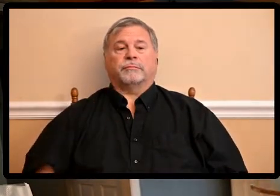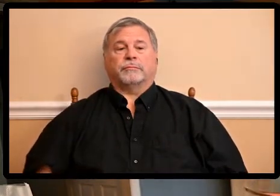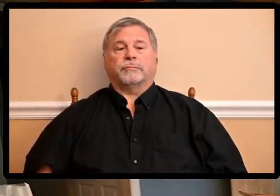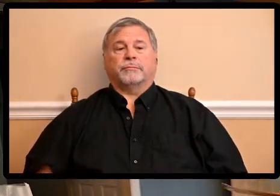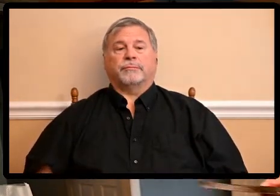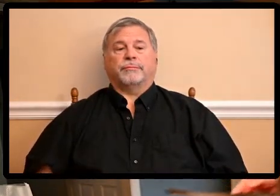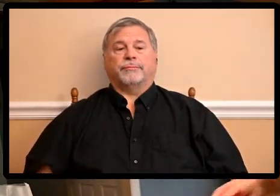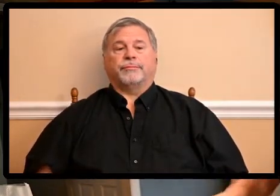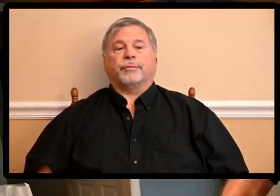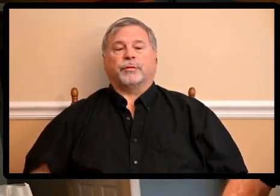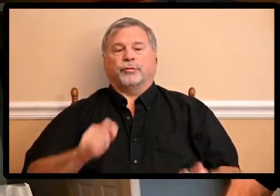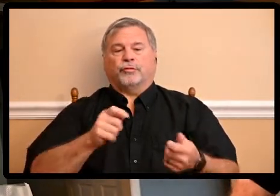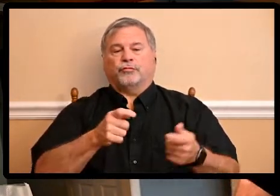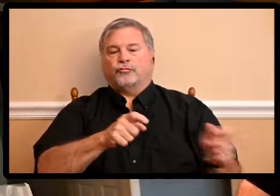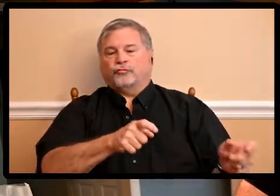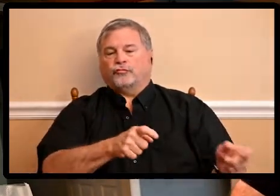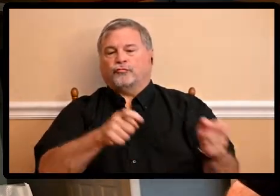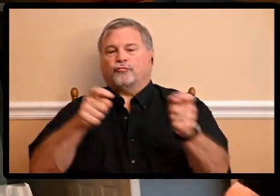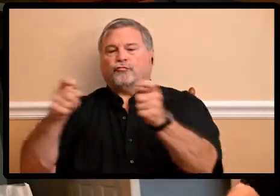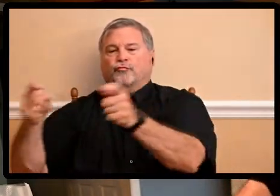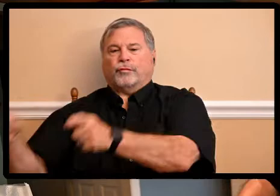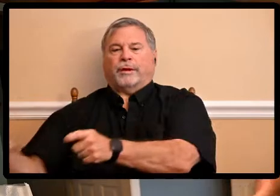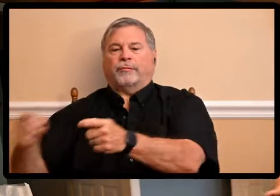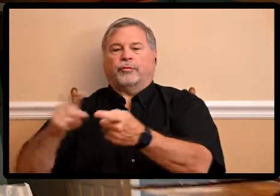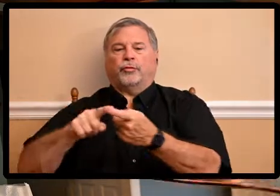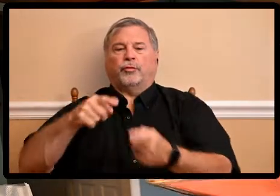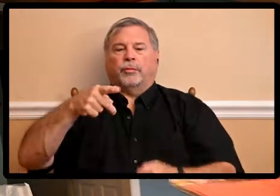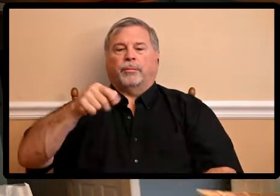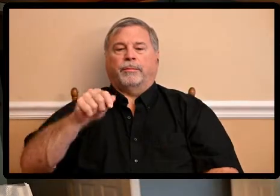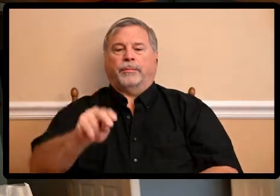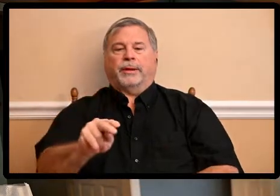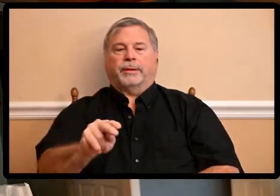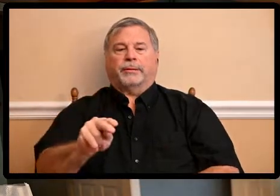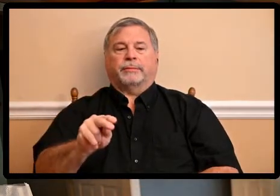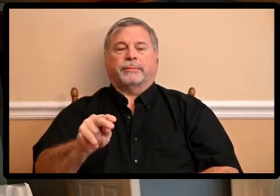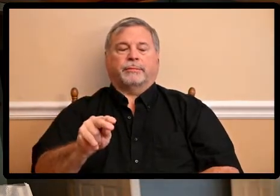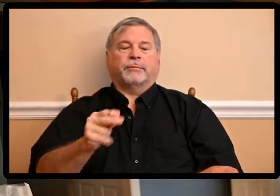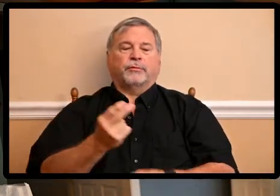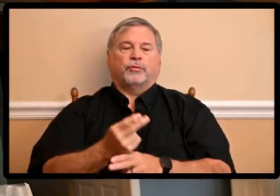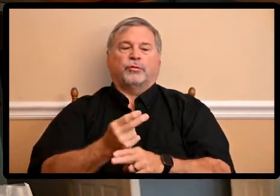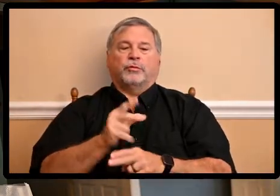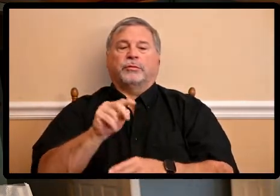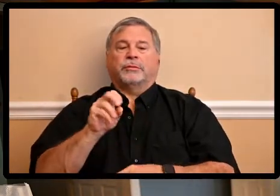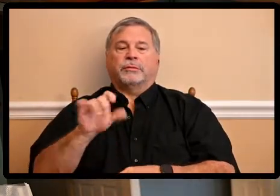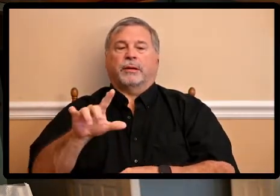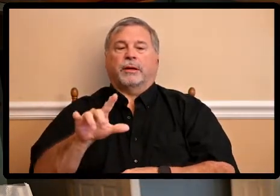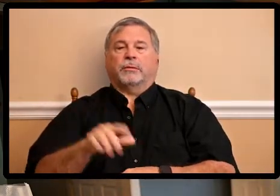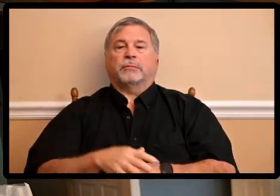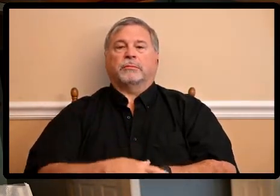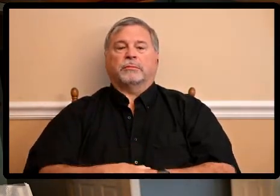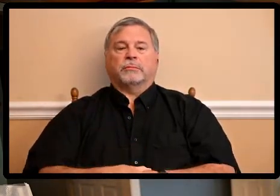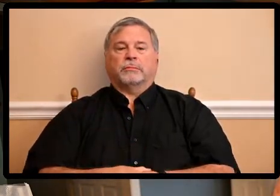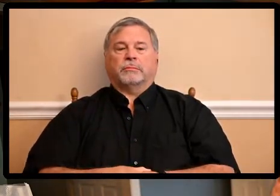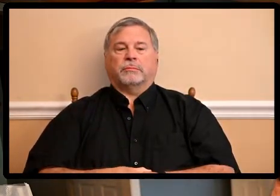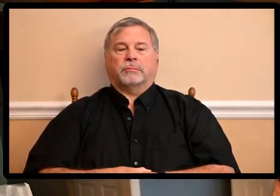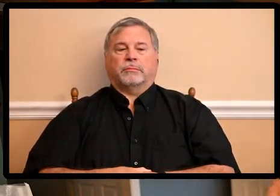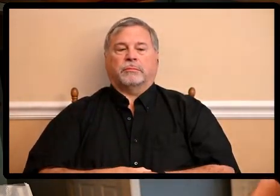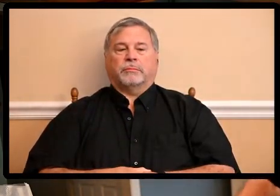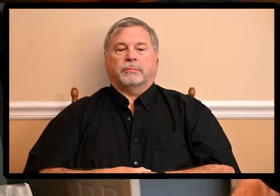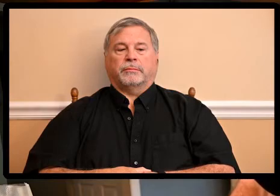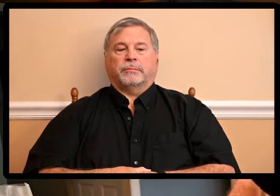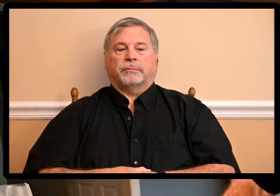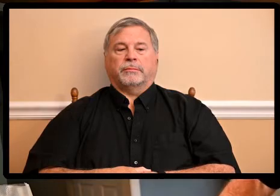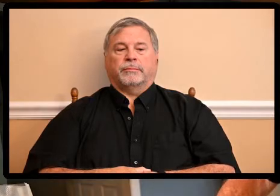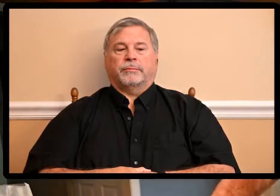Okay, we're going to transfer this to a pan. And again, we're going to use the towel to kind of help us here.